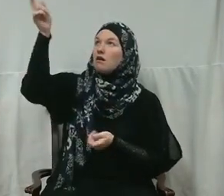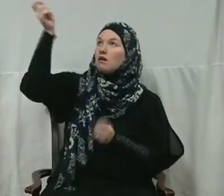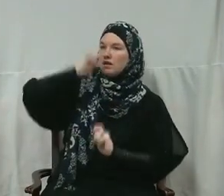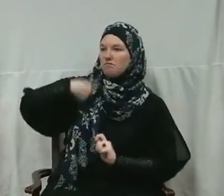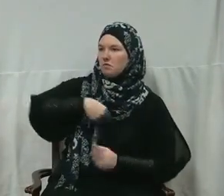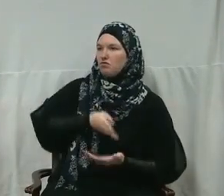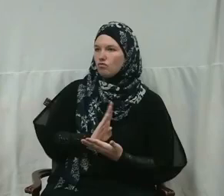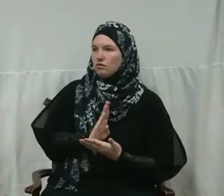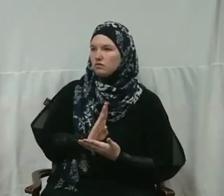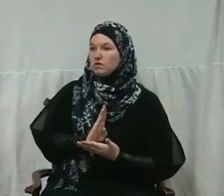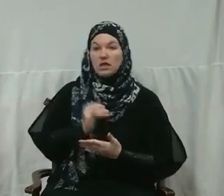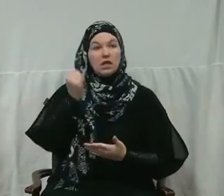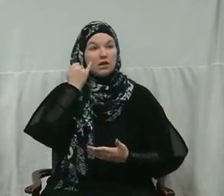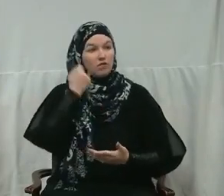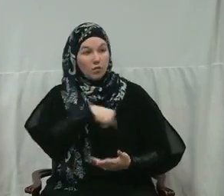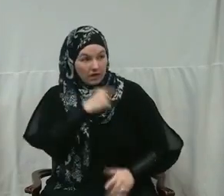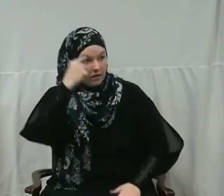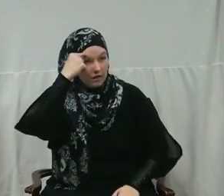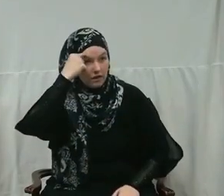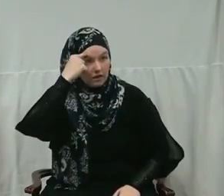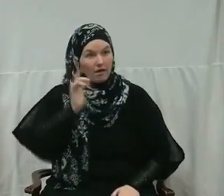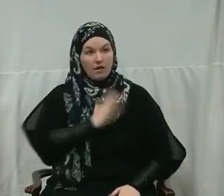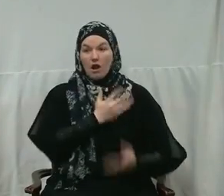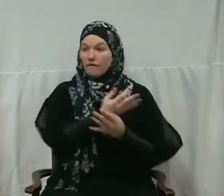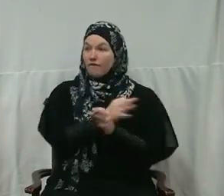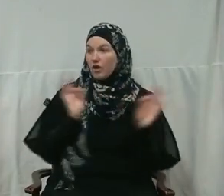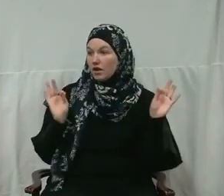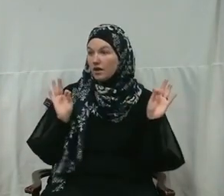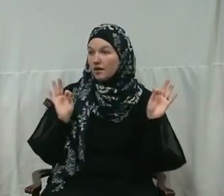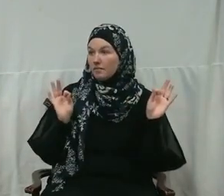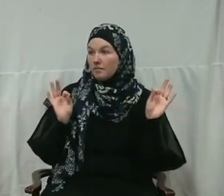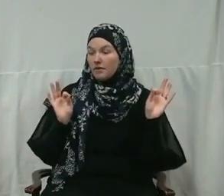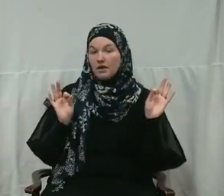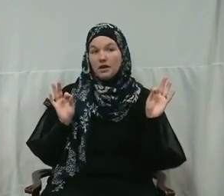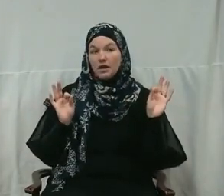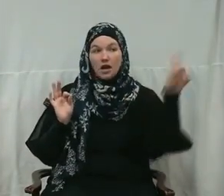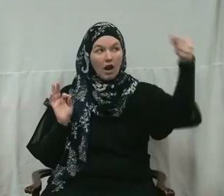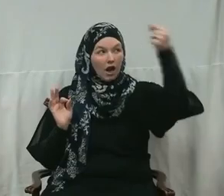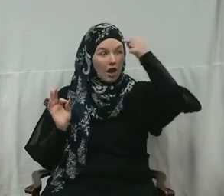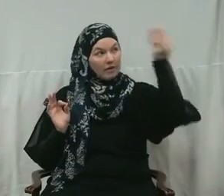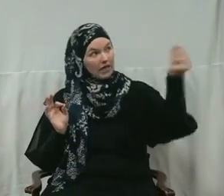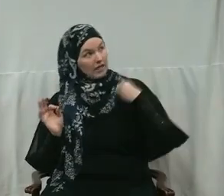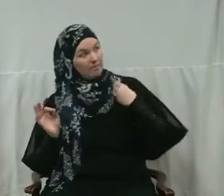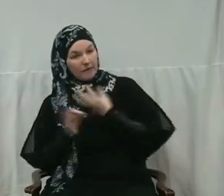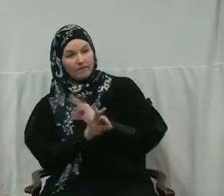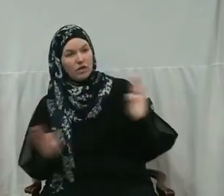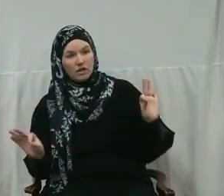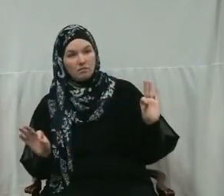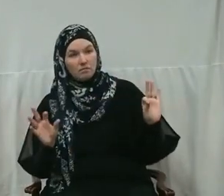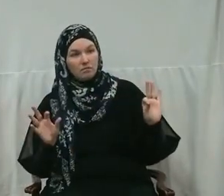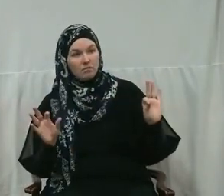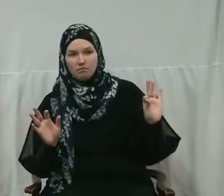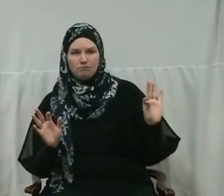rights. Because if we think that our freedom is a government-given gift or